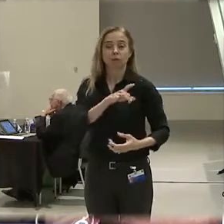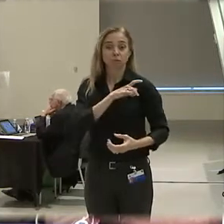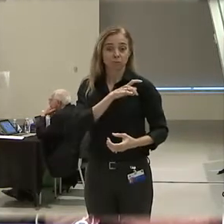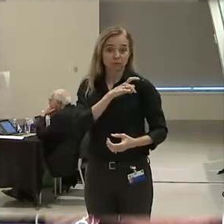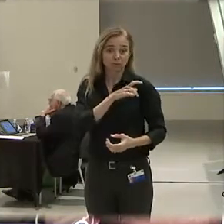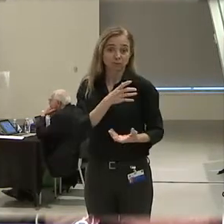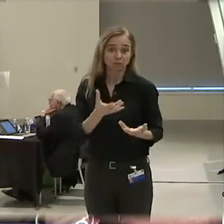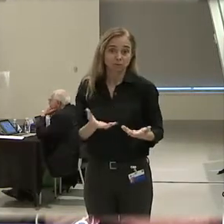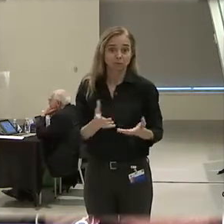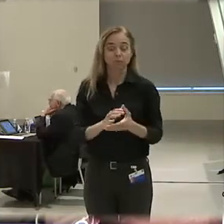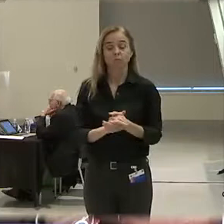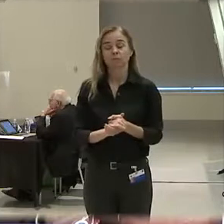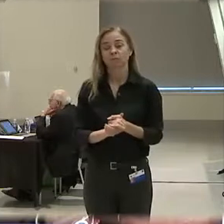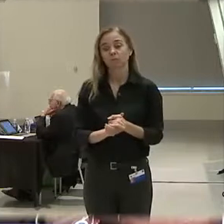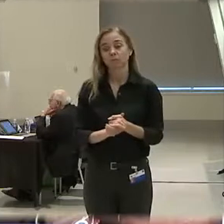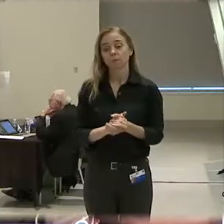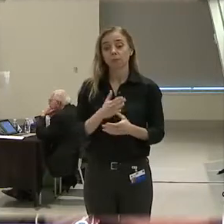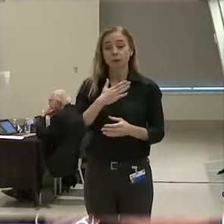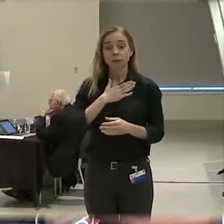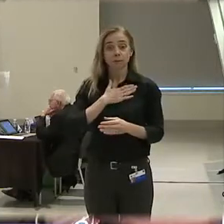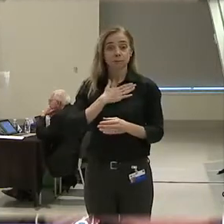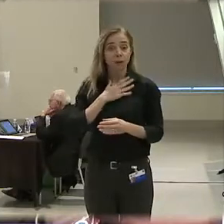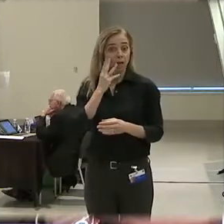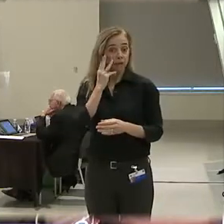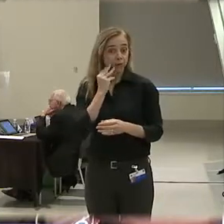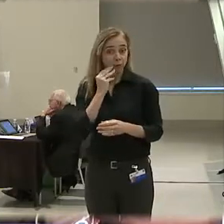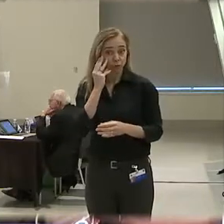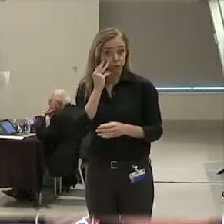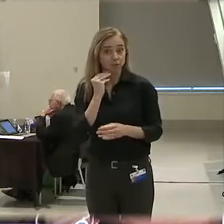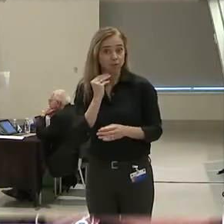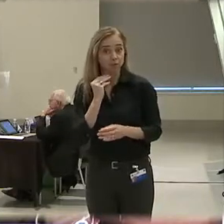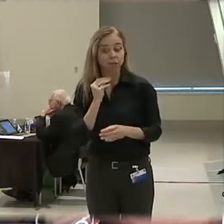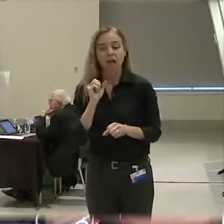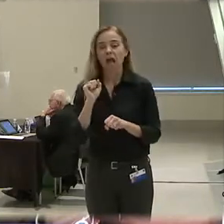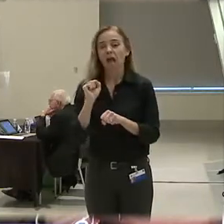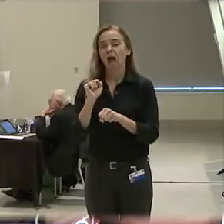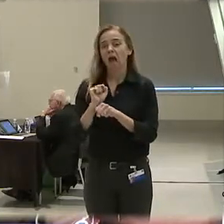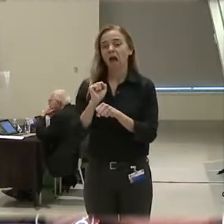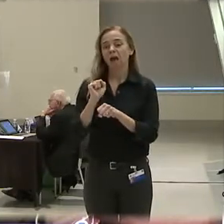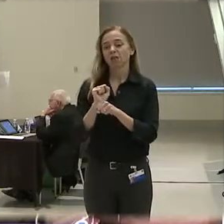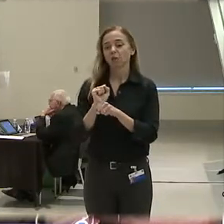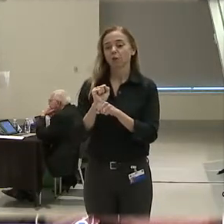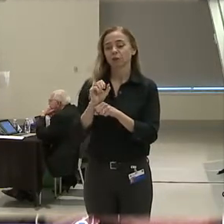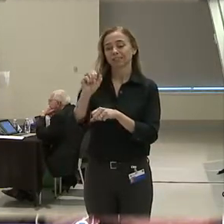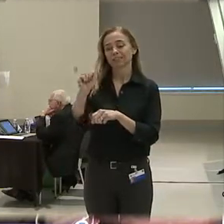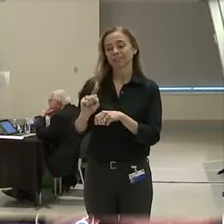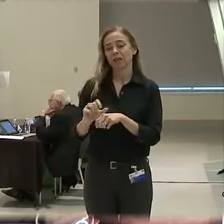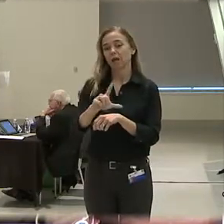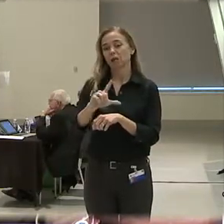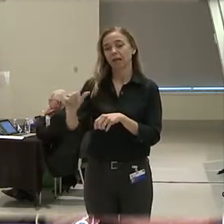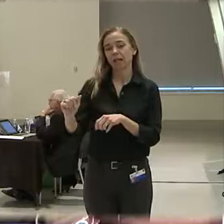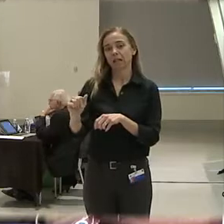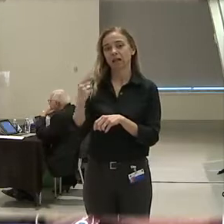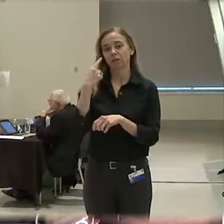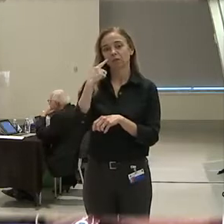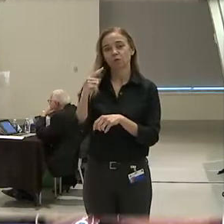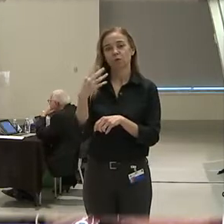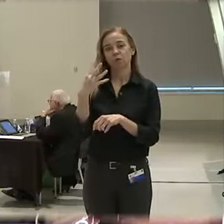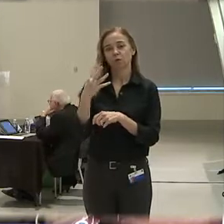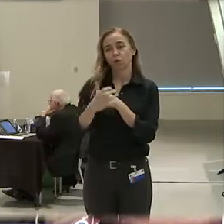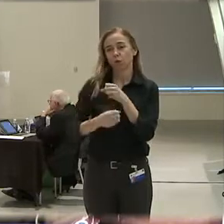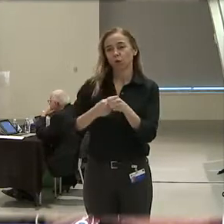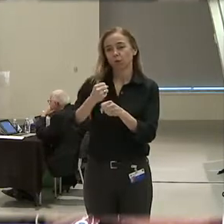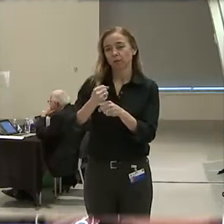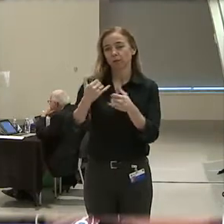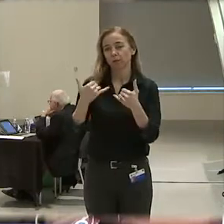people in my experience, and I have worked in South Los Angeles for almost 40 years now, in my experience,